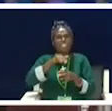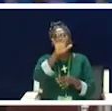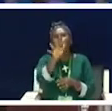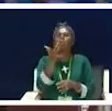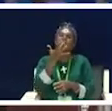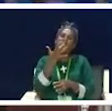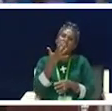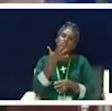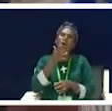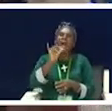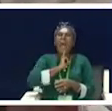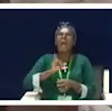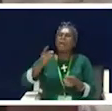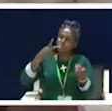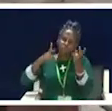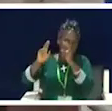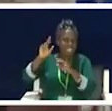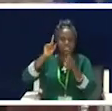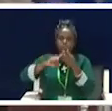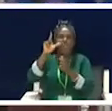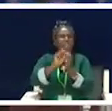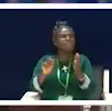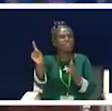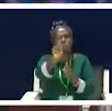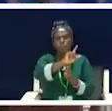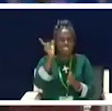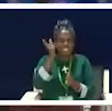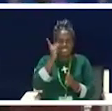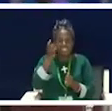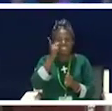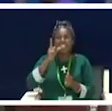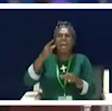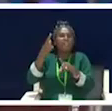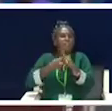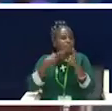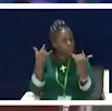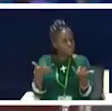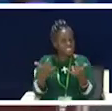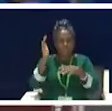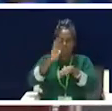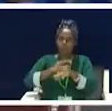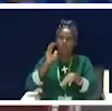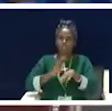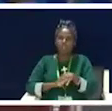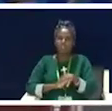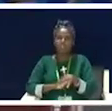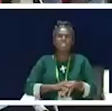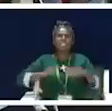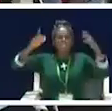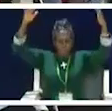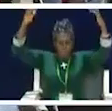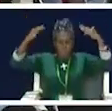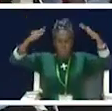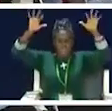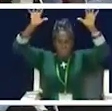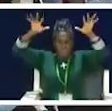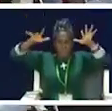prophesy to everyone under the sound of my voice, as from now on, rain will fall in your favor.